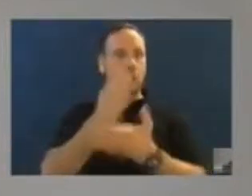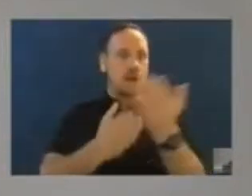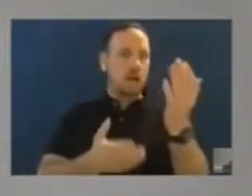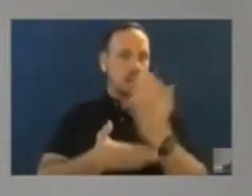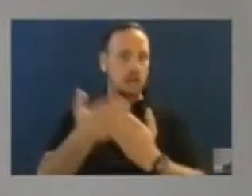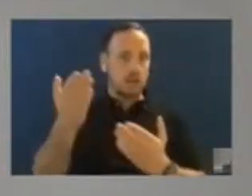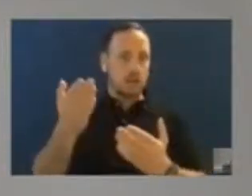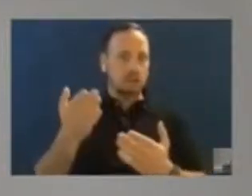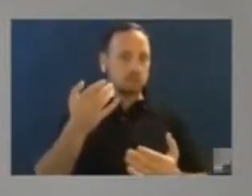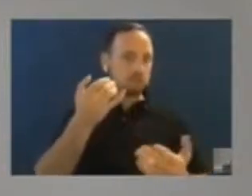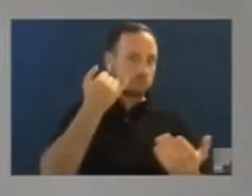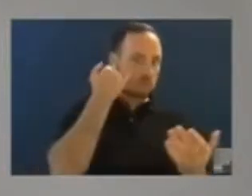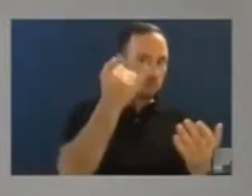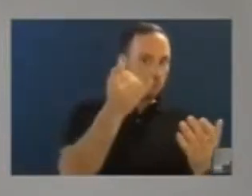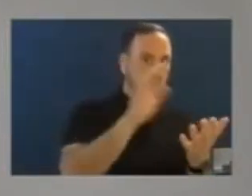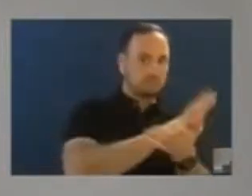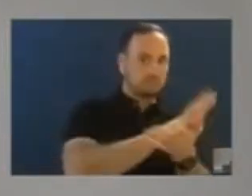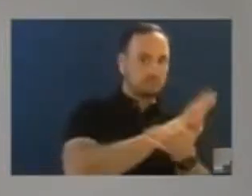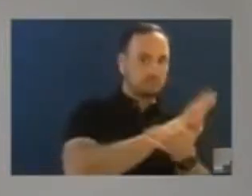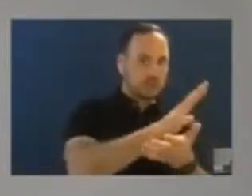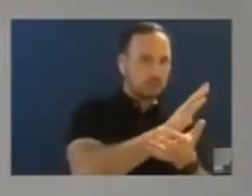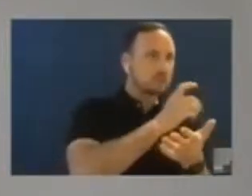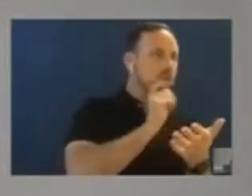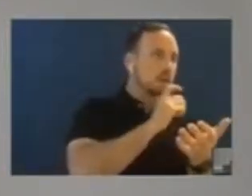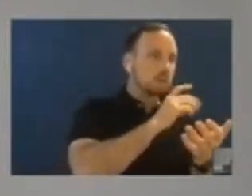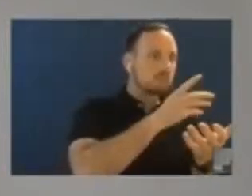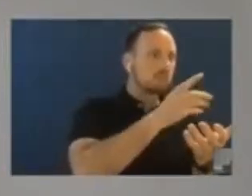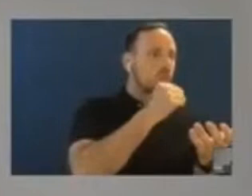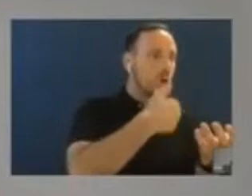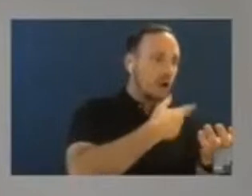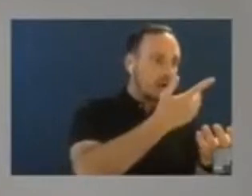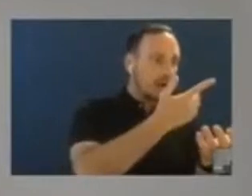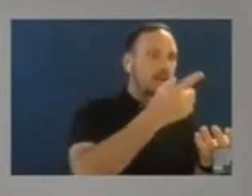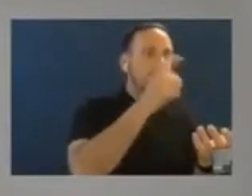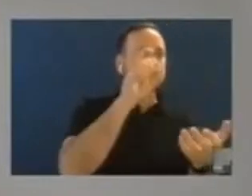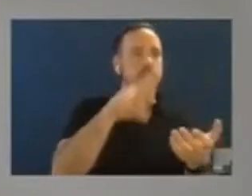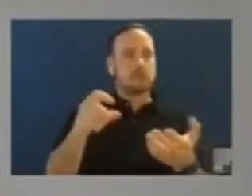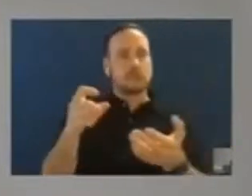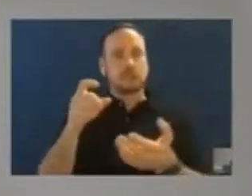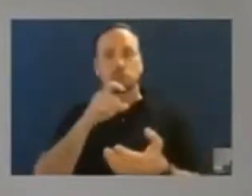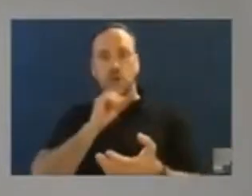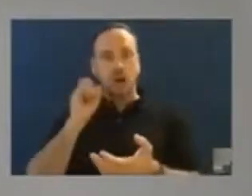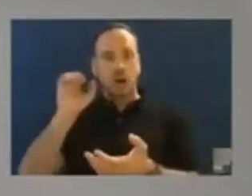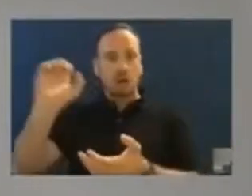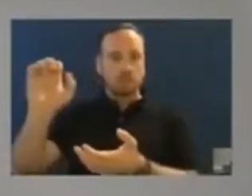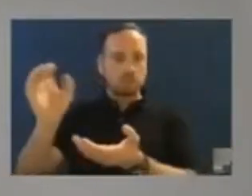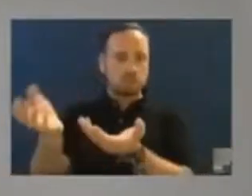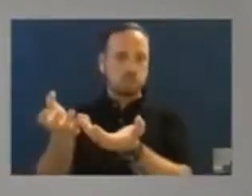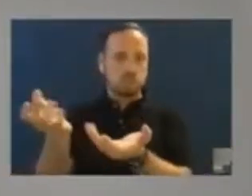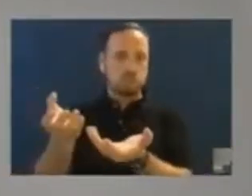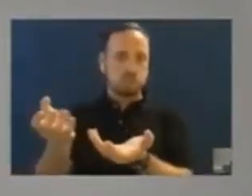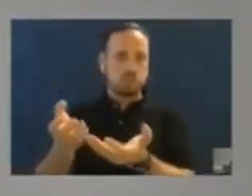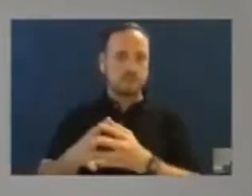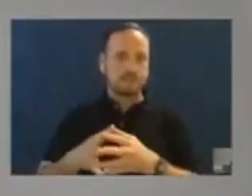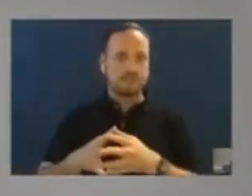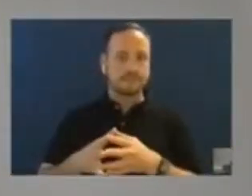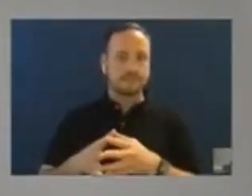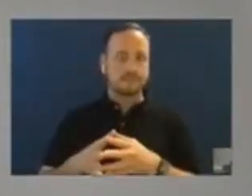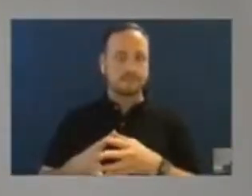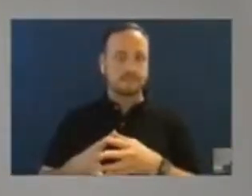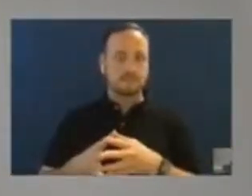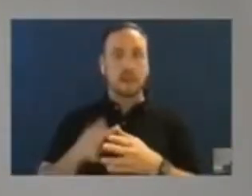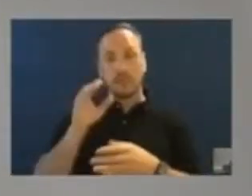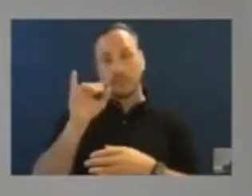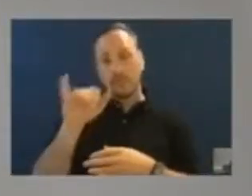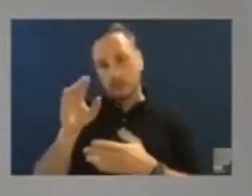towels in there, and oftentimes there is not anymore. So we put that on the urgent list. So just know that we are really